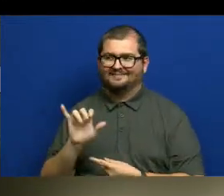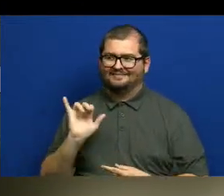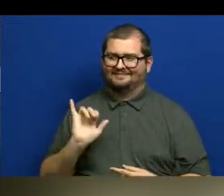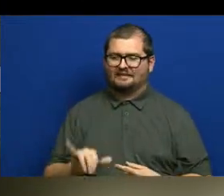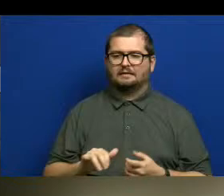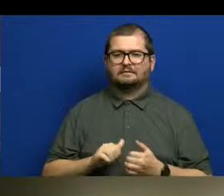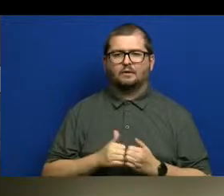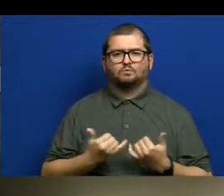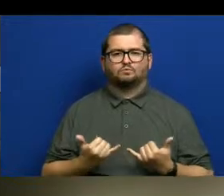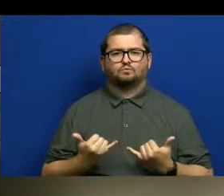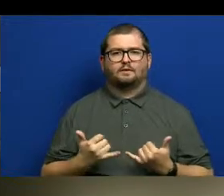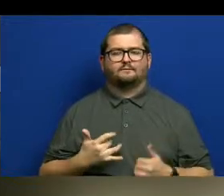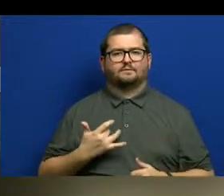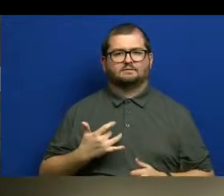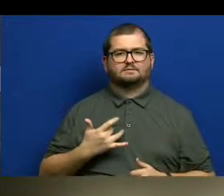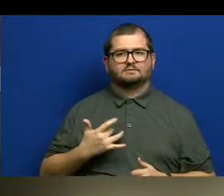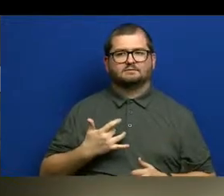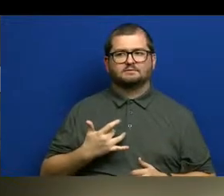today.